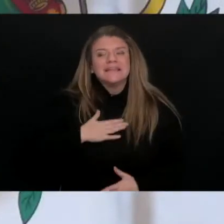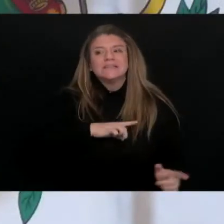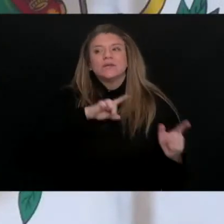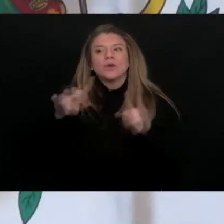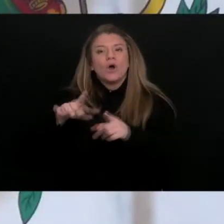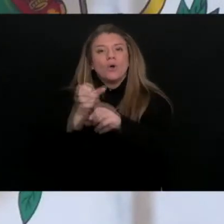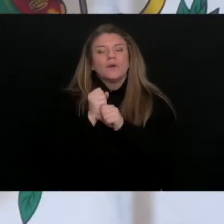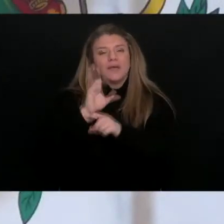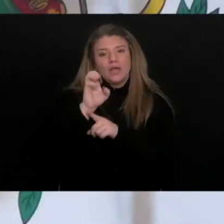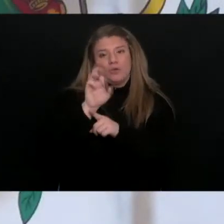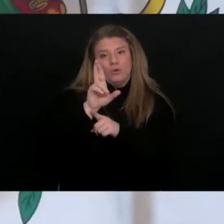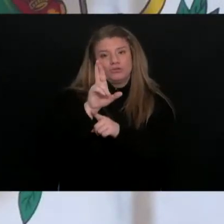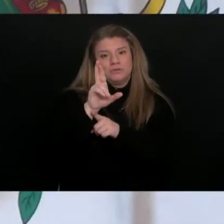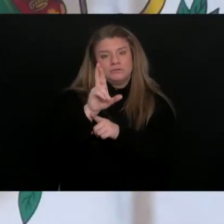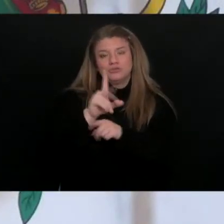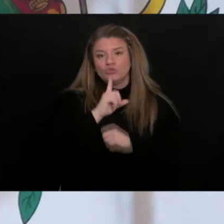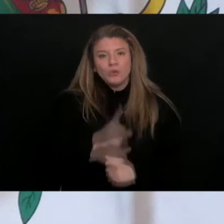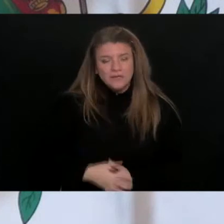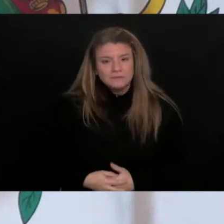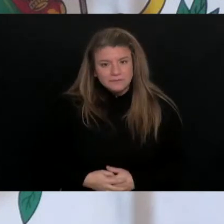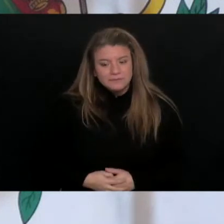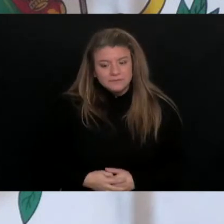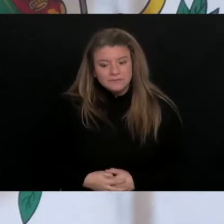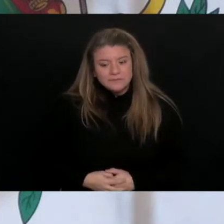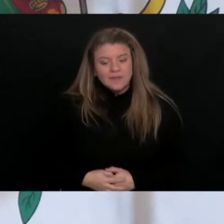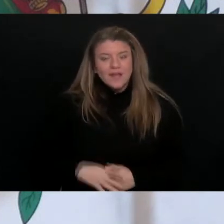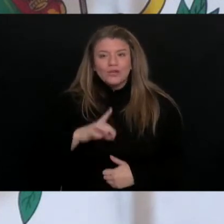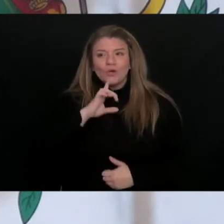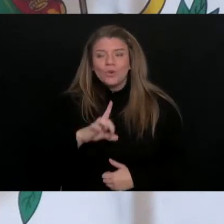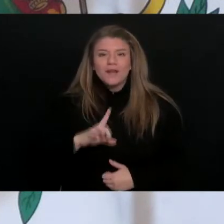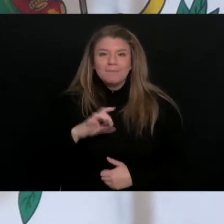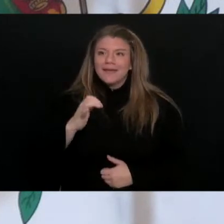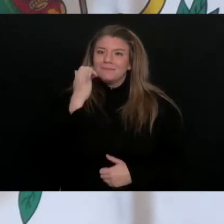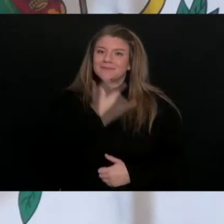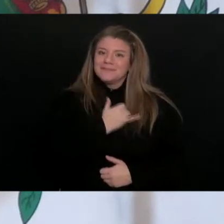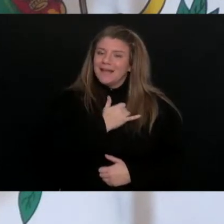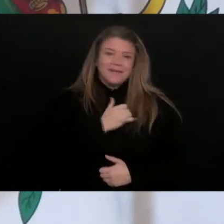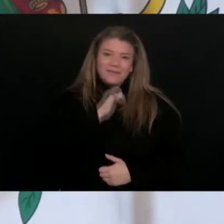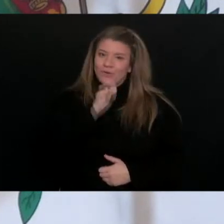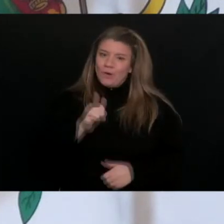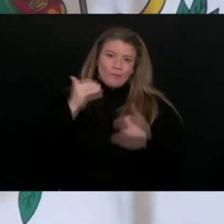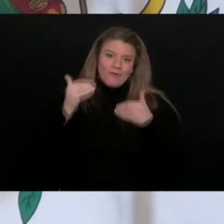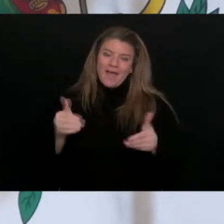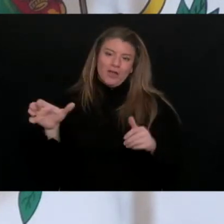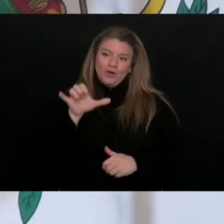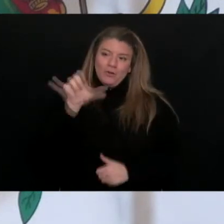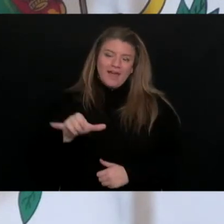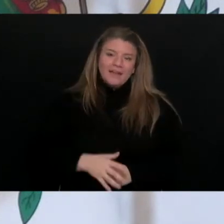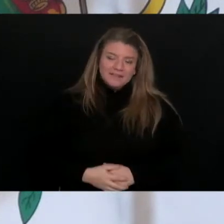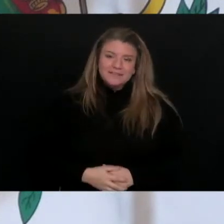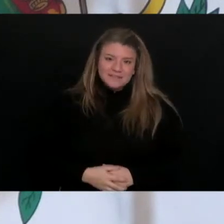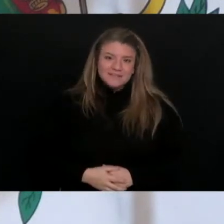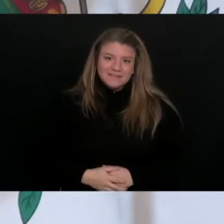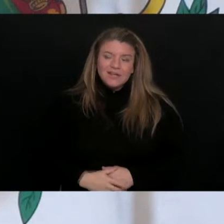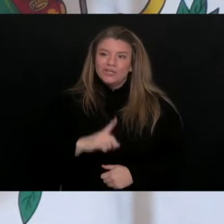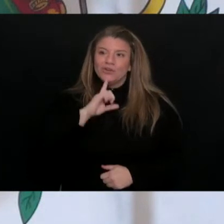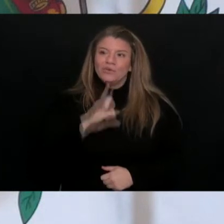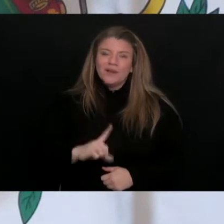shots, really and truly. You're really making a bad mistake not moving forward with that, and you're really, really, really